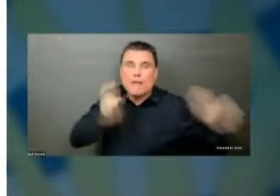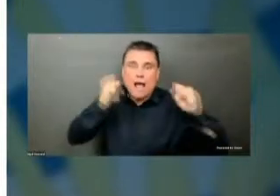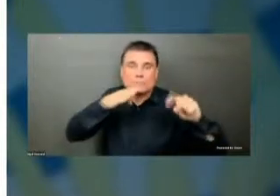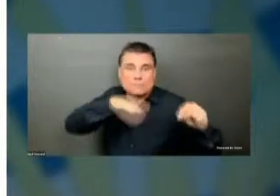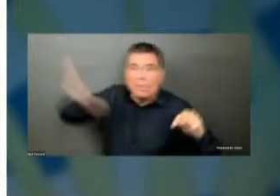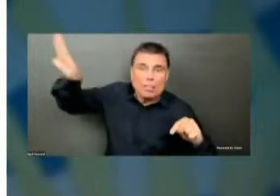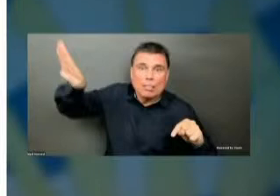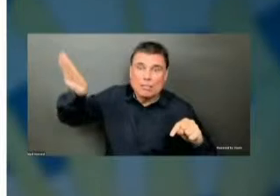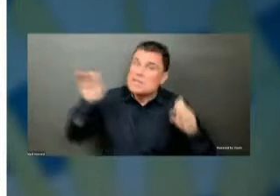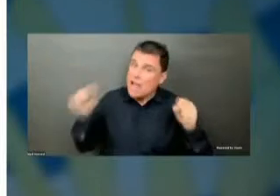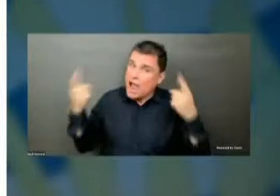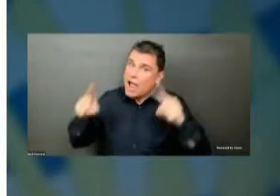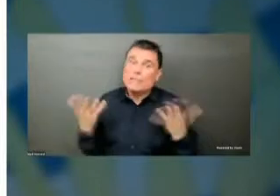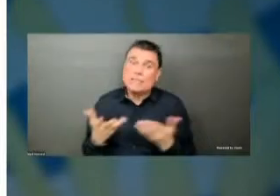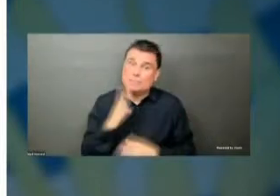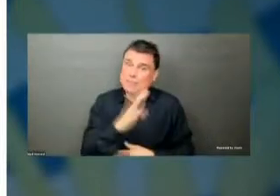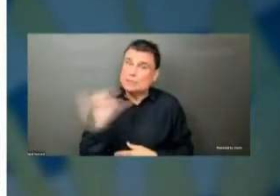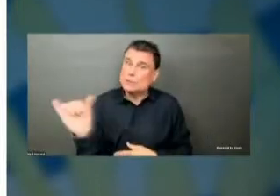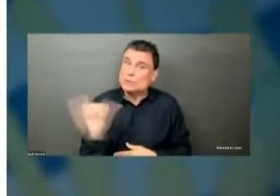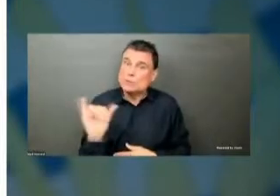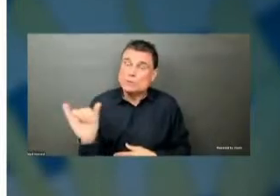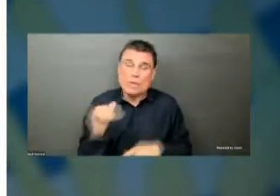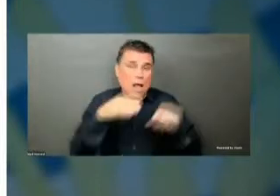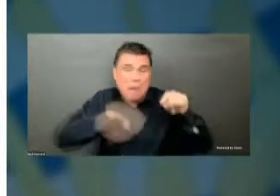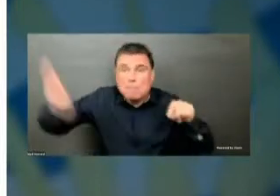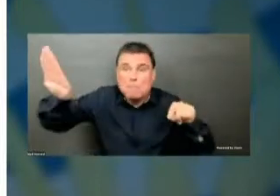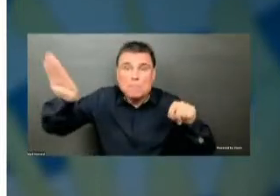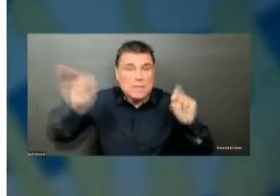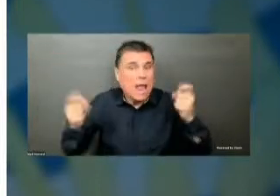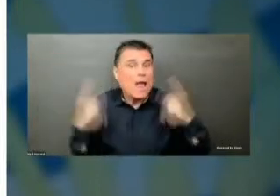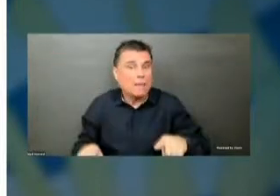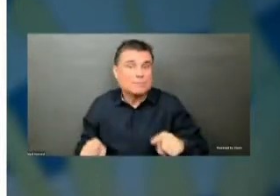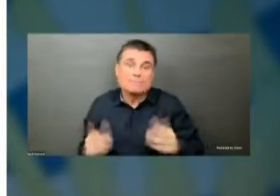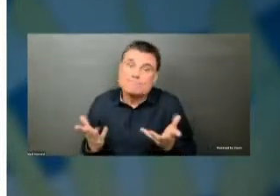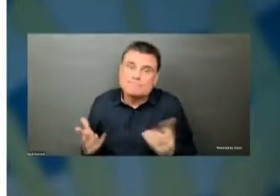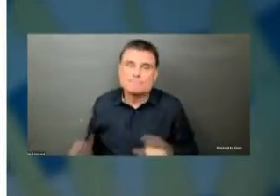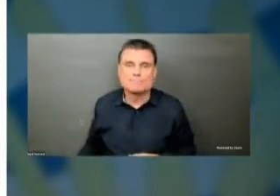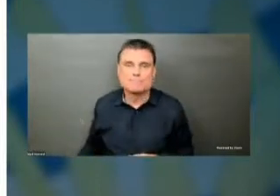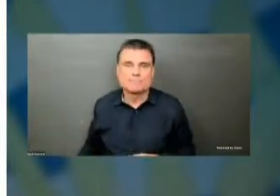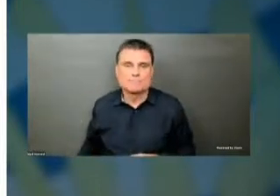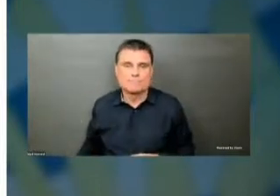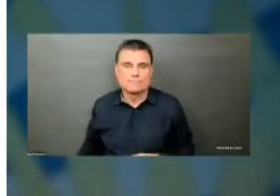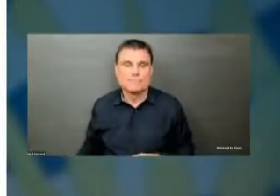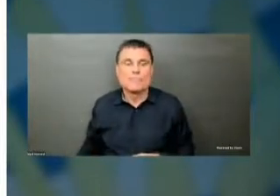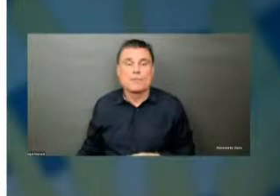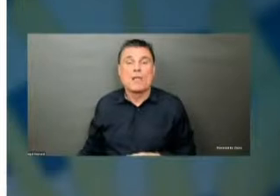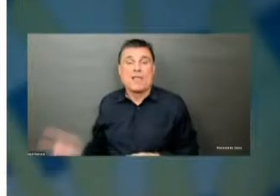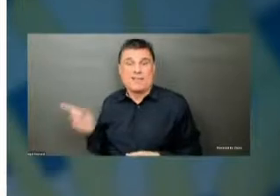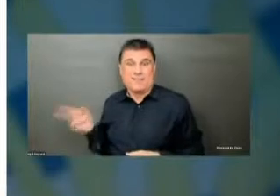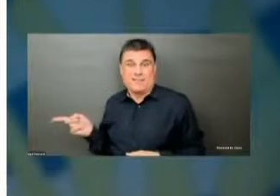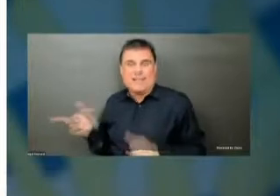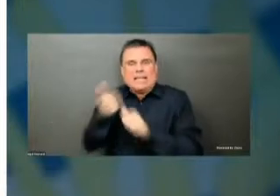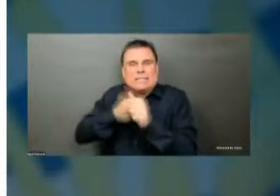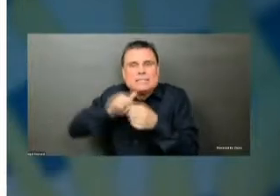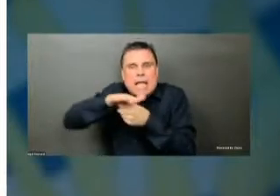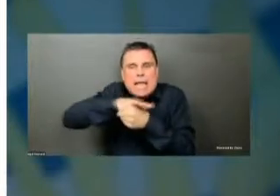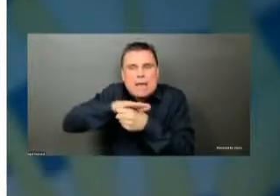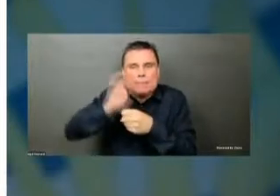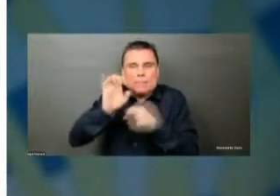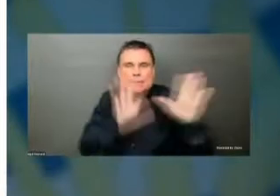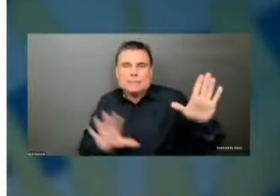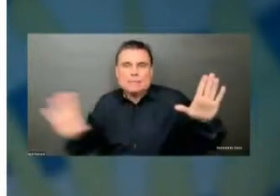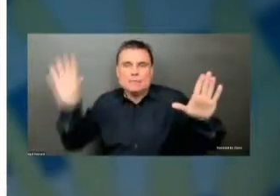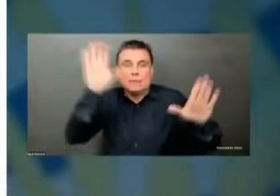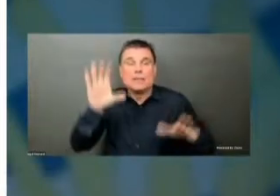health authority, we see these stable or declining trends all across the province, which is good news. The